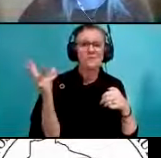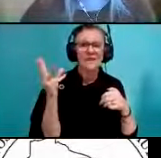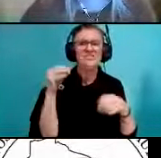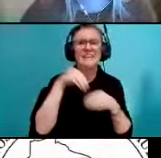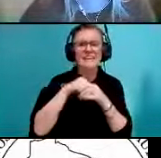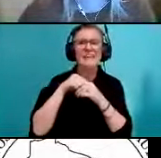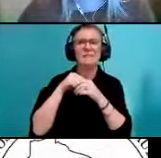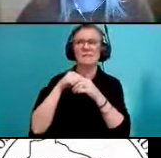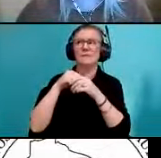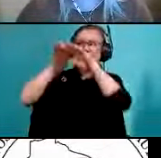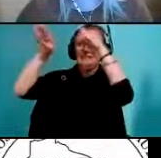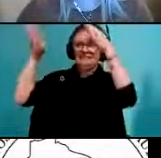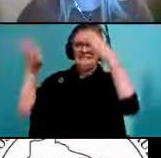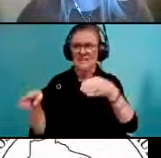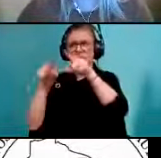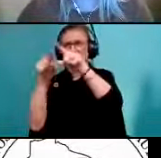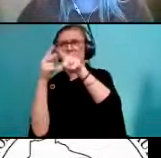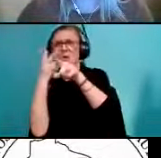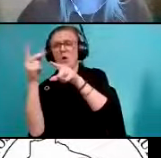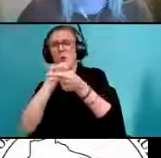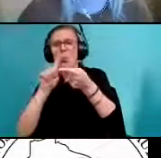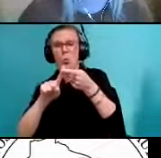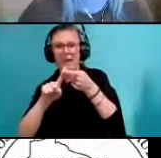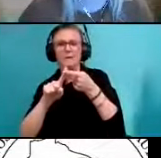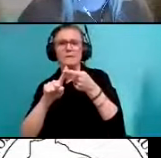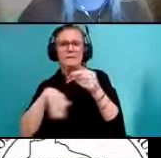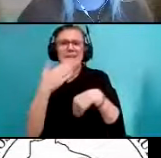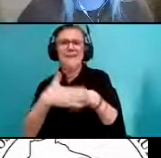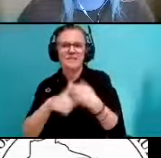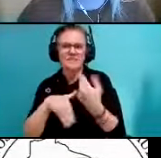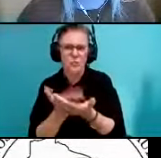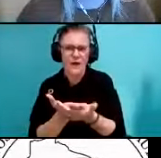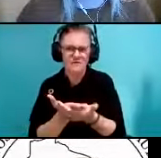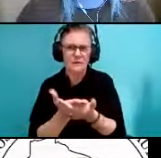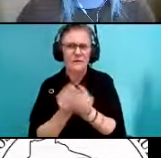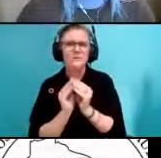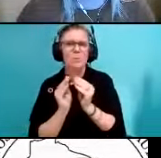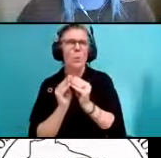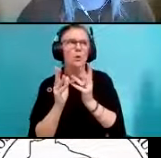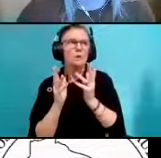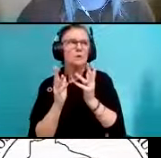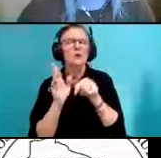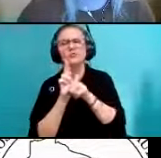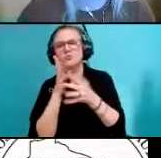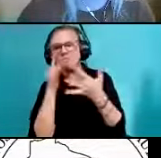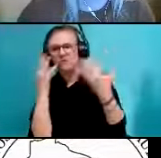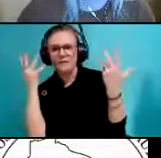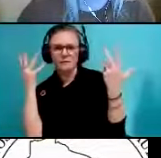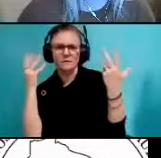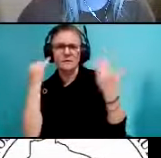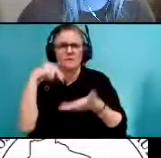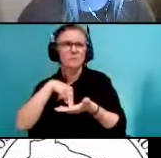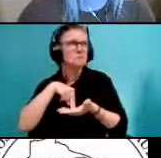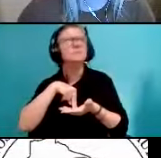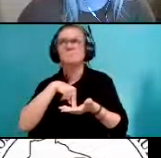station for when the next transit vehicle is arriving. So it's a little more user-friendly when you're waiting for